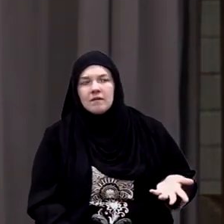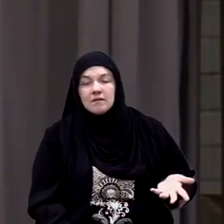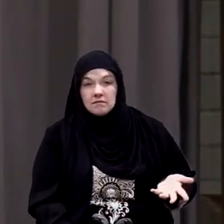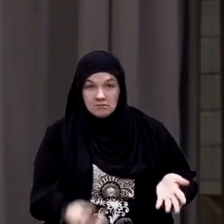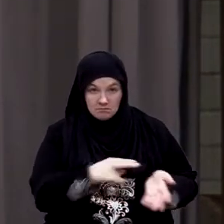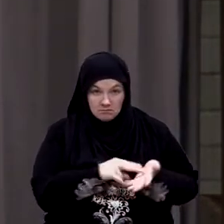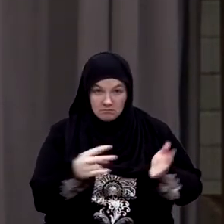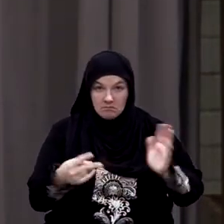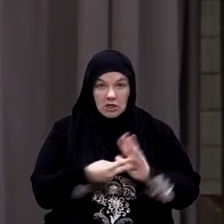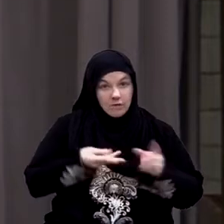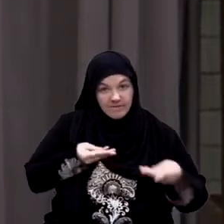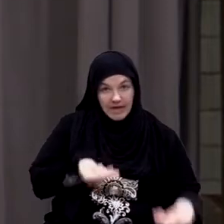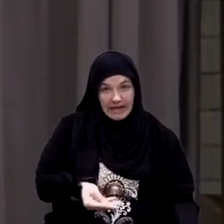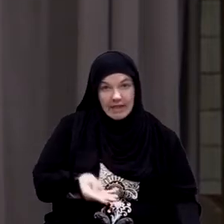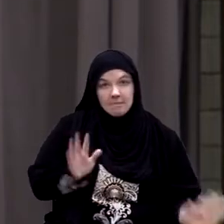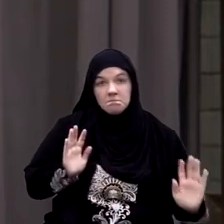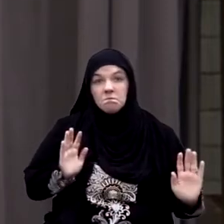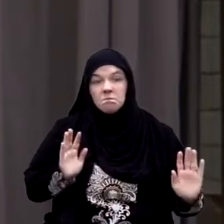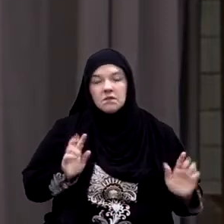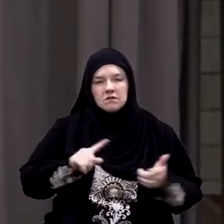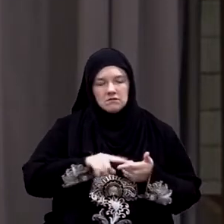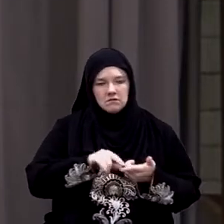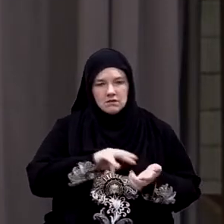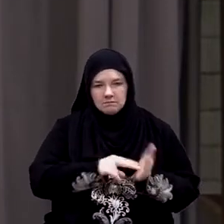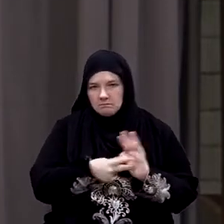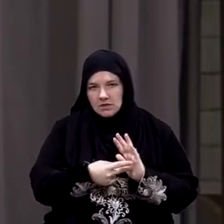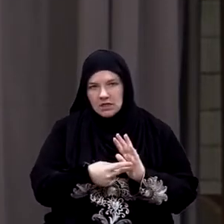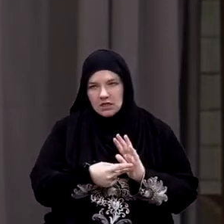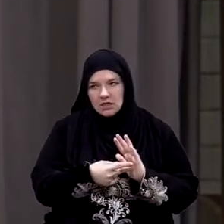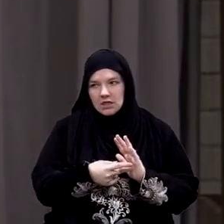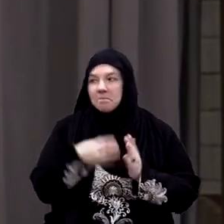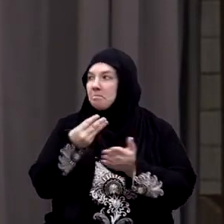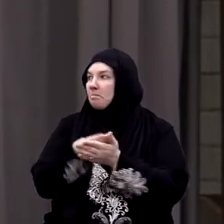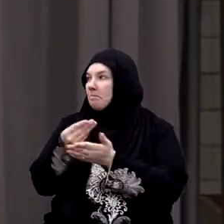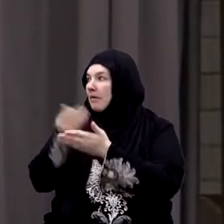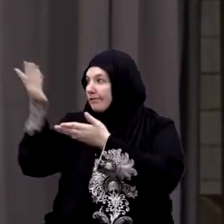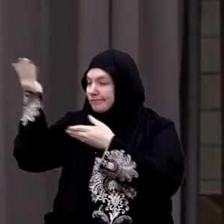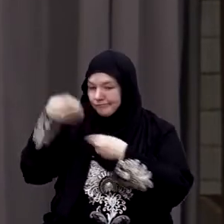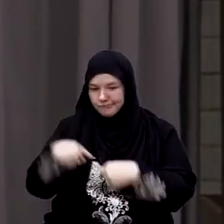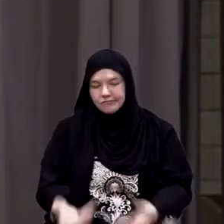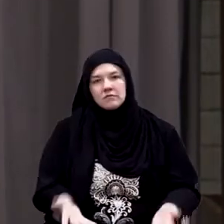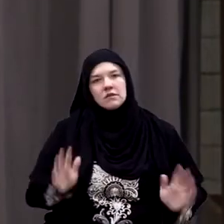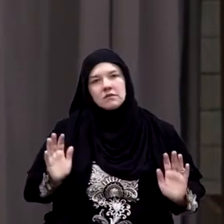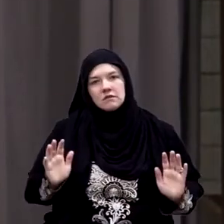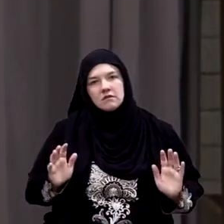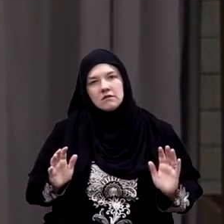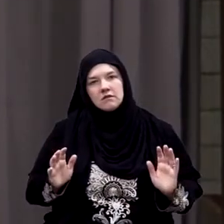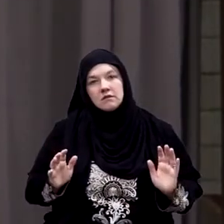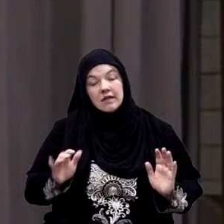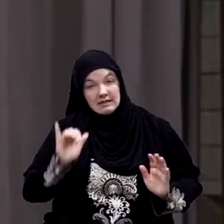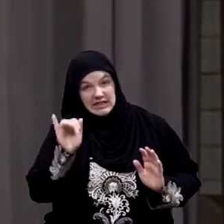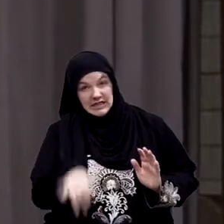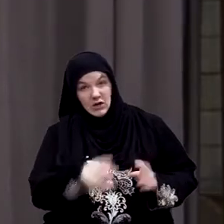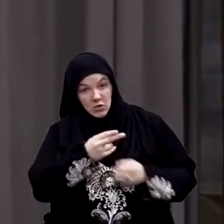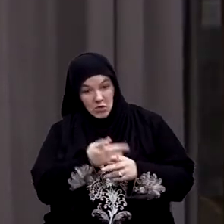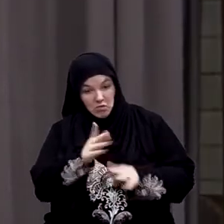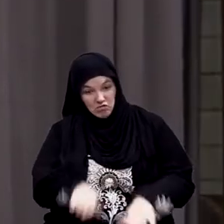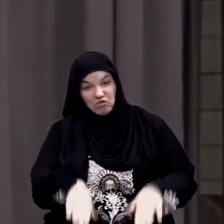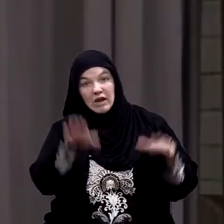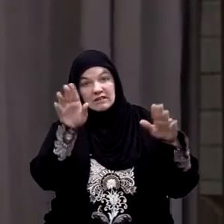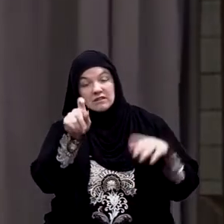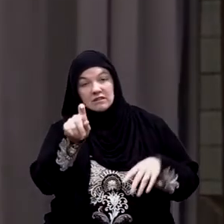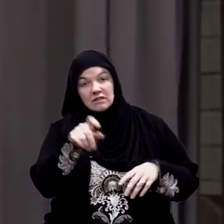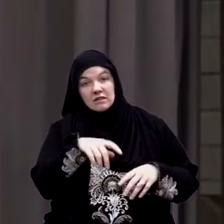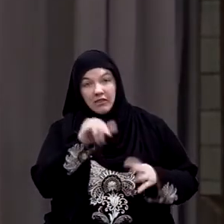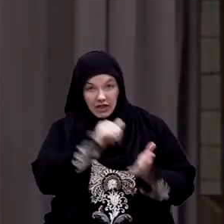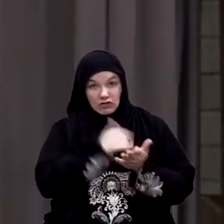Does it mean that you fed them? Does it mean that you brought money for them to be fed? Is this the role that you